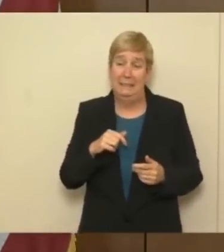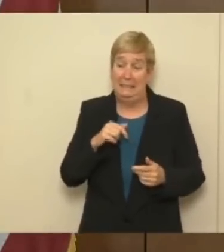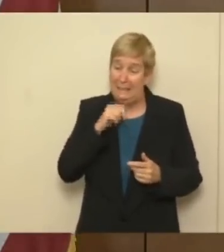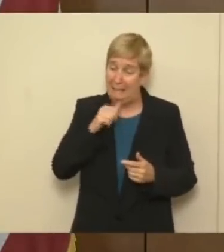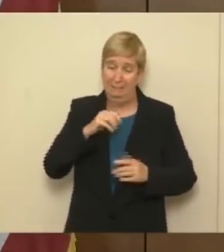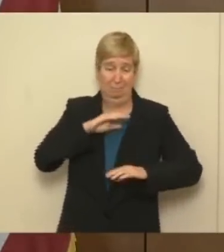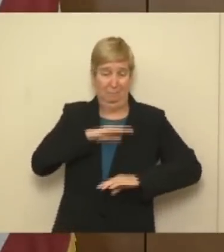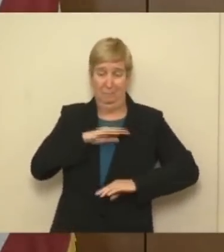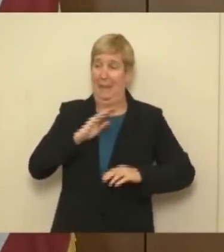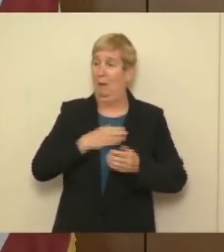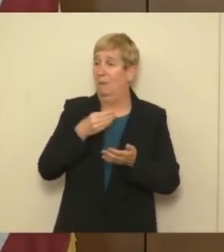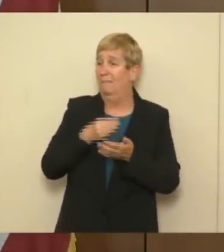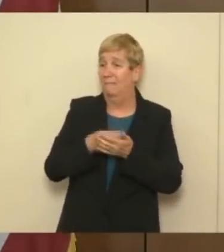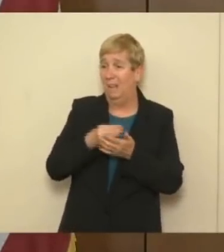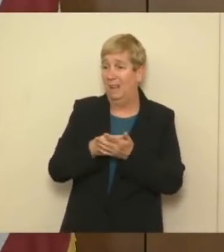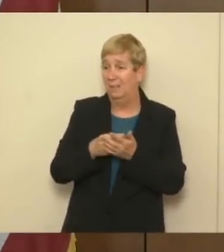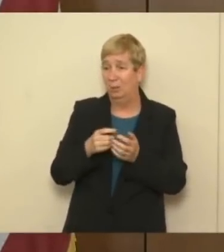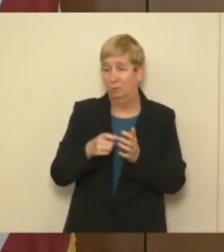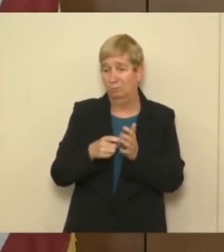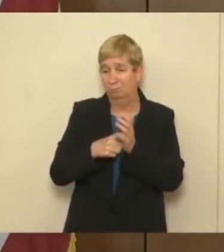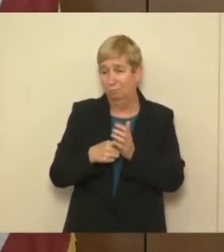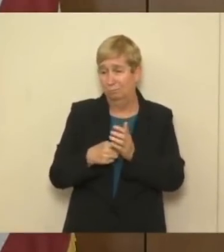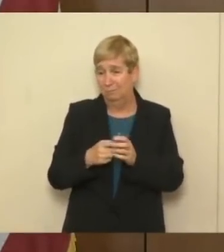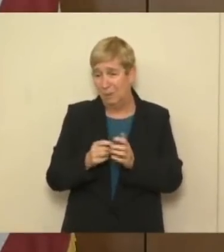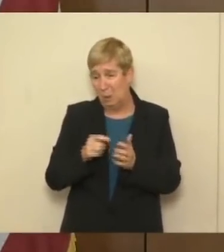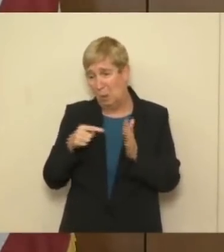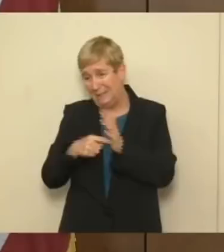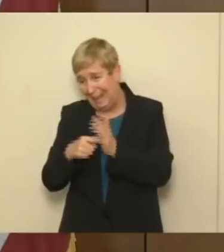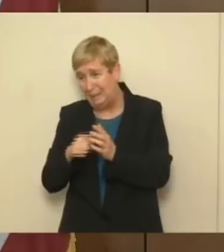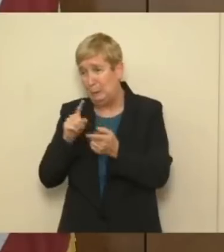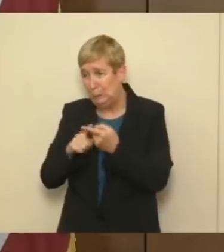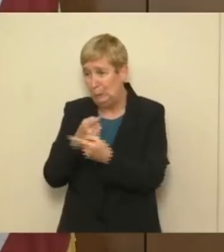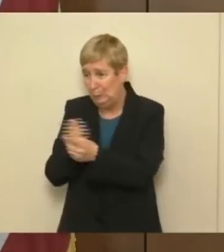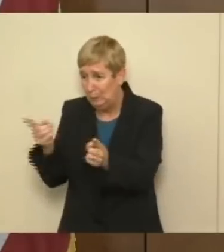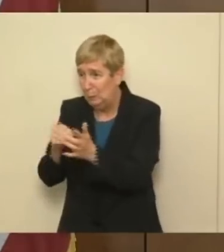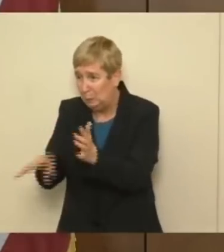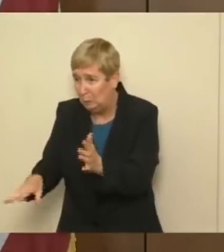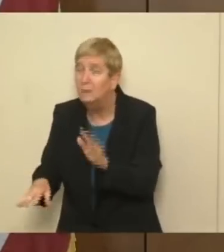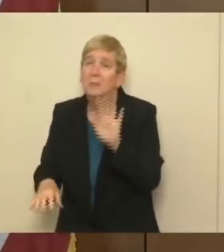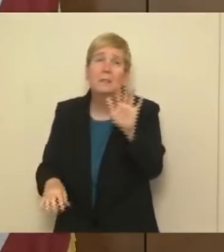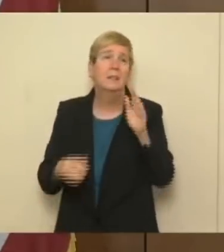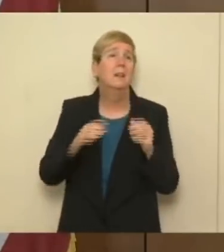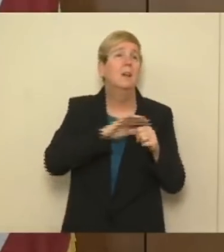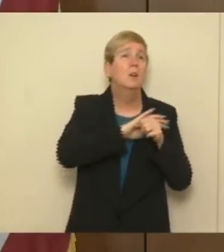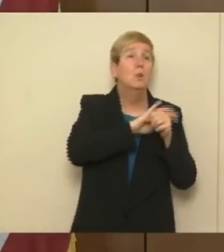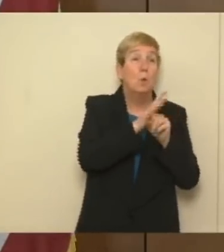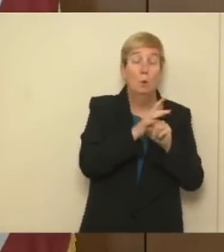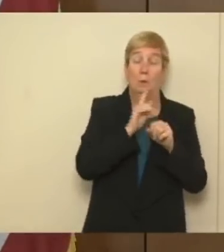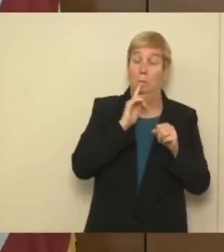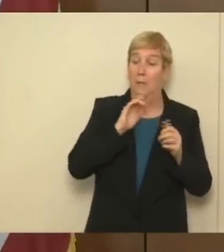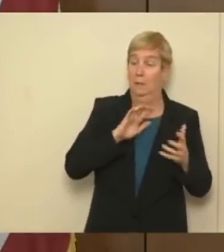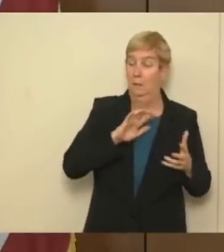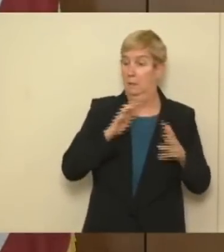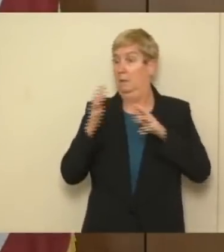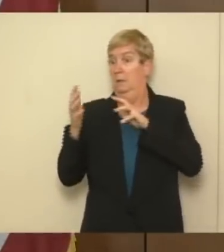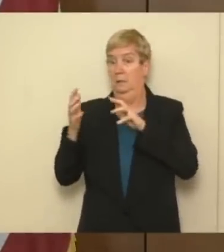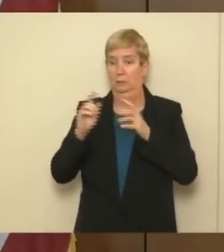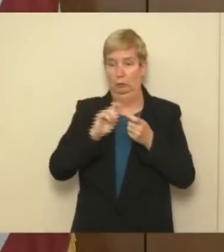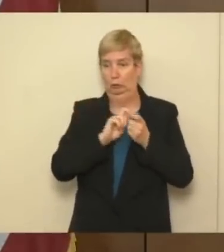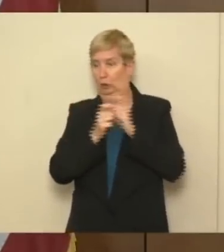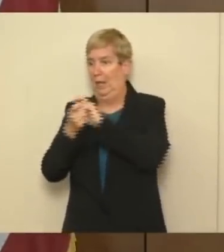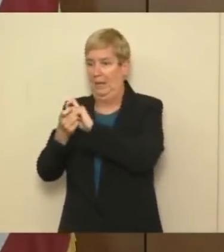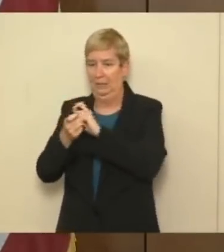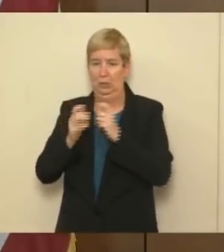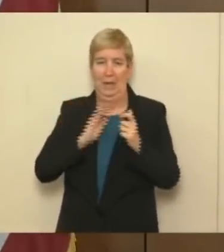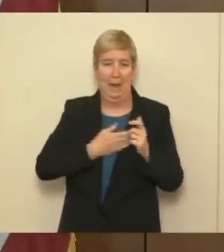obligation to students and in the classroom. And while the pandemic has certainly created a shift in our ability to focus in the ways that we